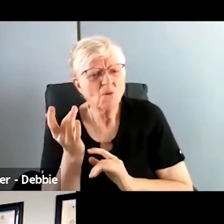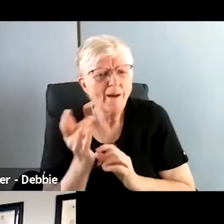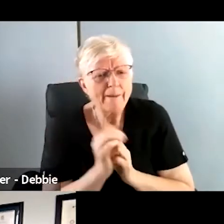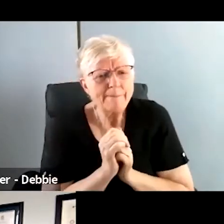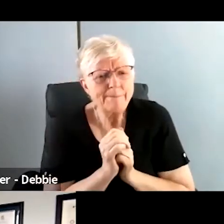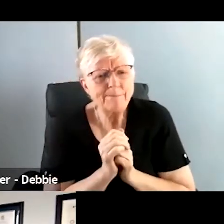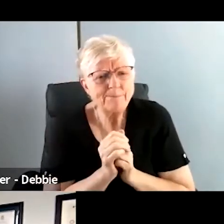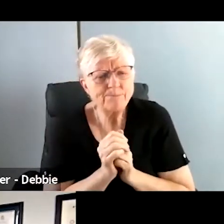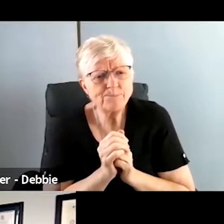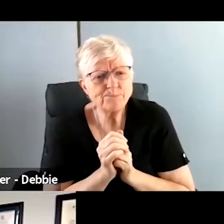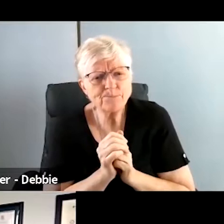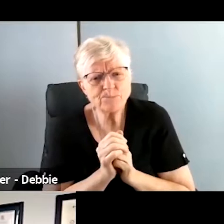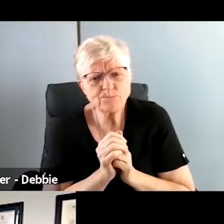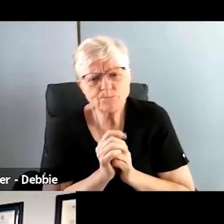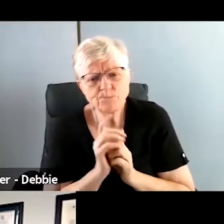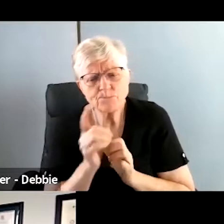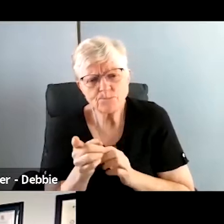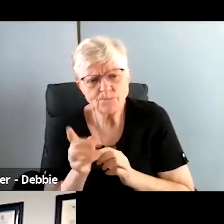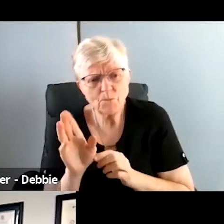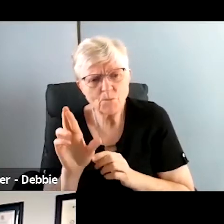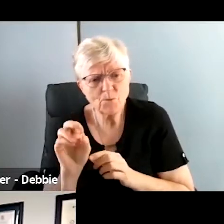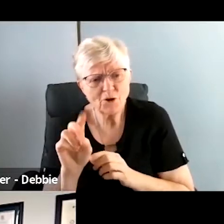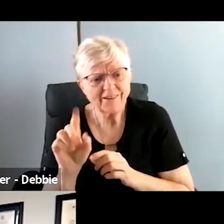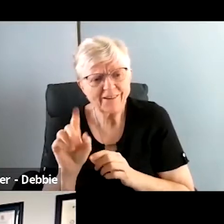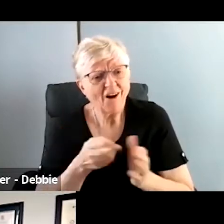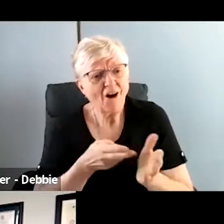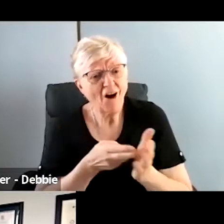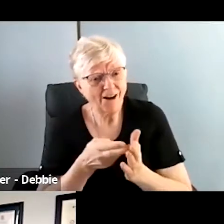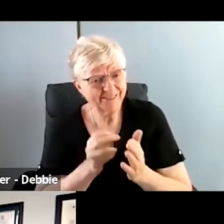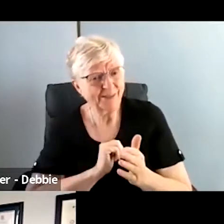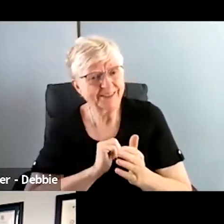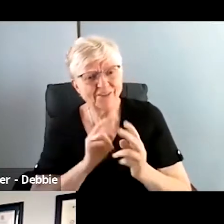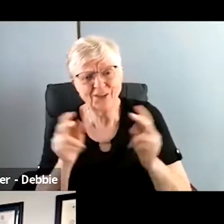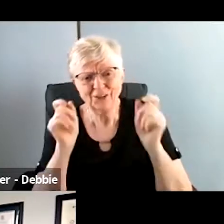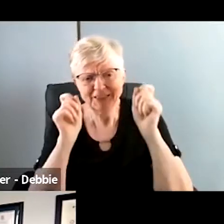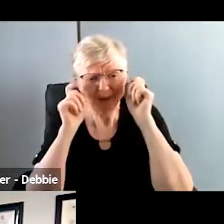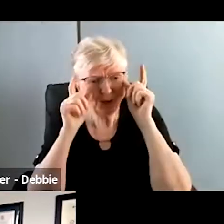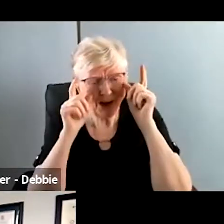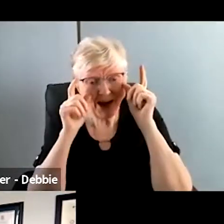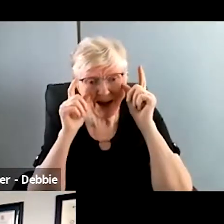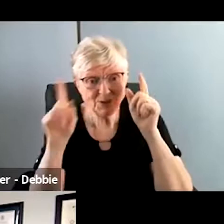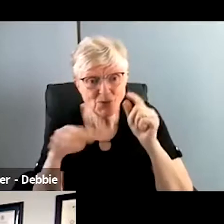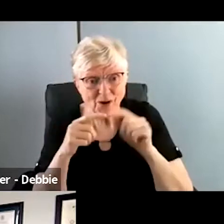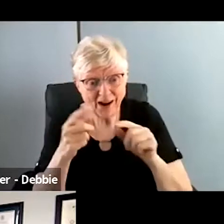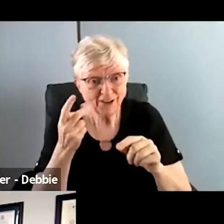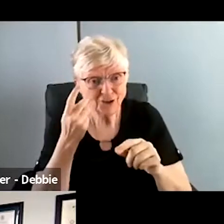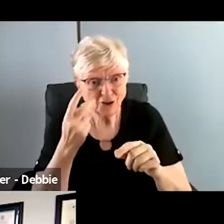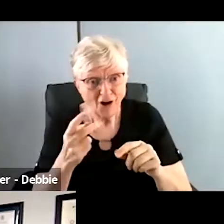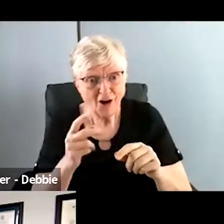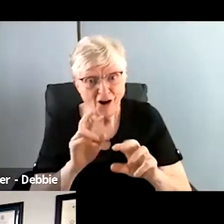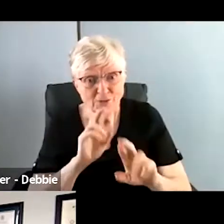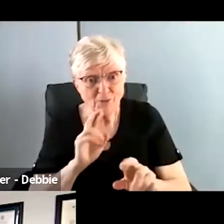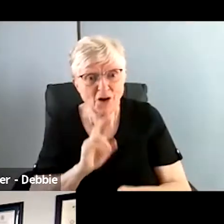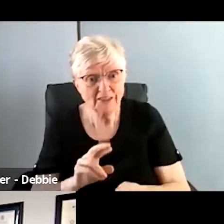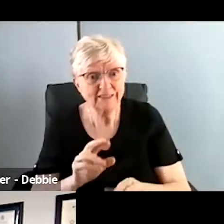You know, honestly, I was surprised when I saw the text responses saying that there